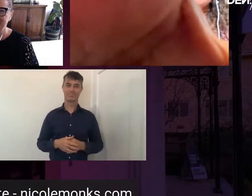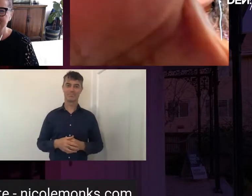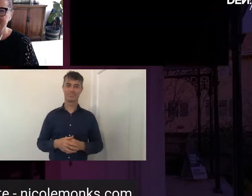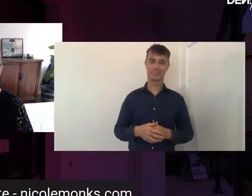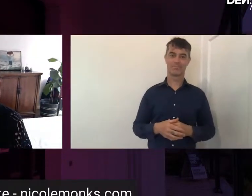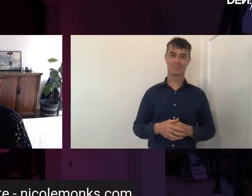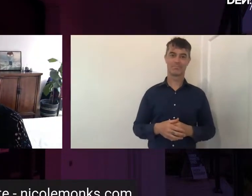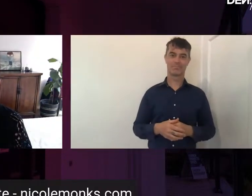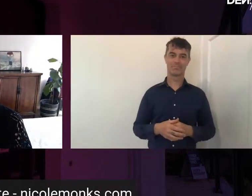Bye.